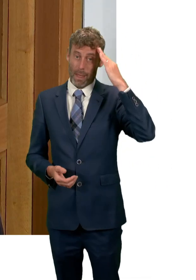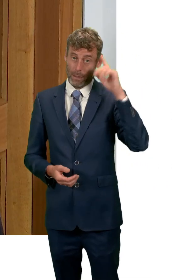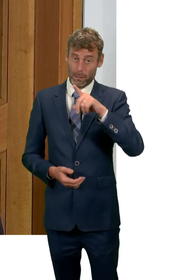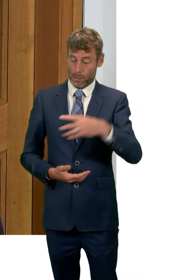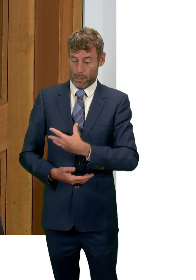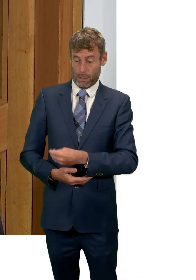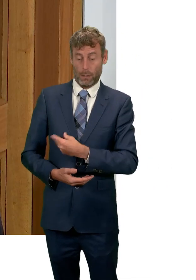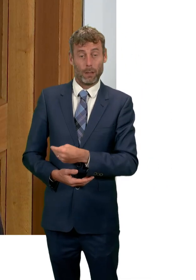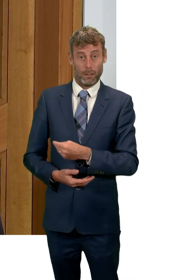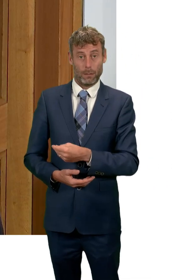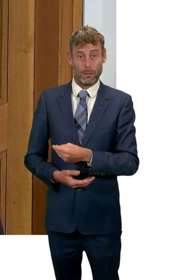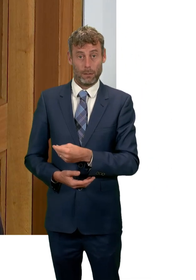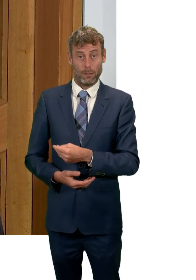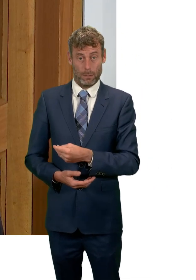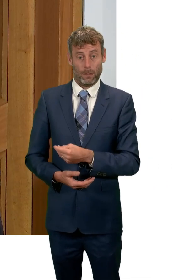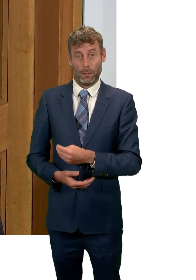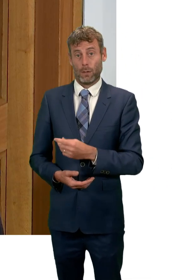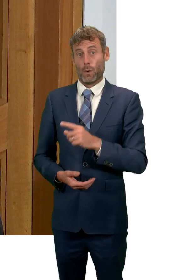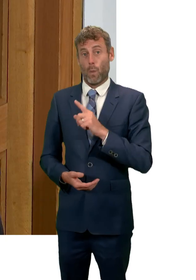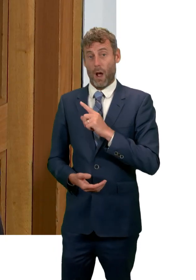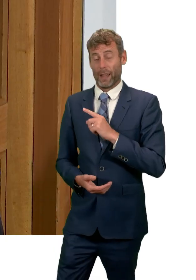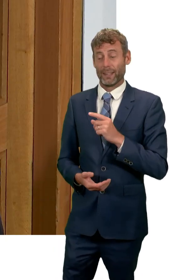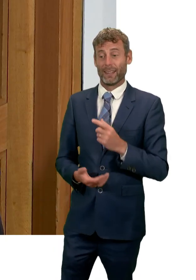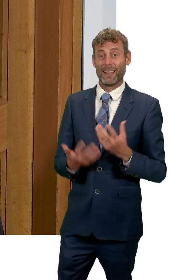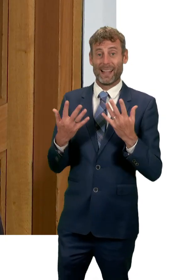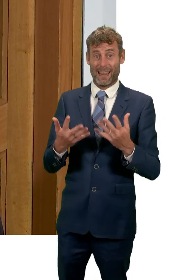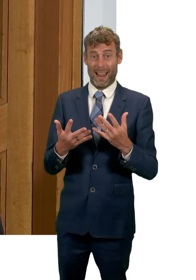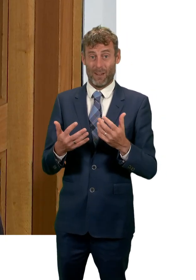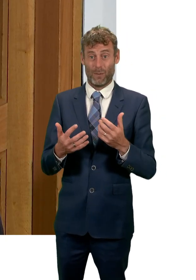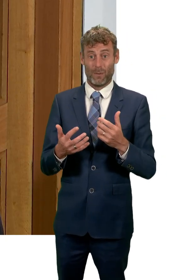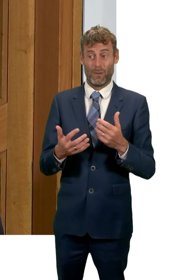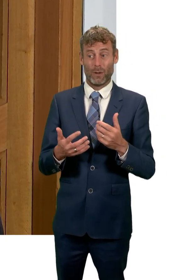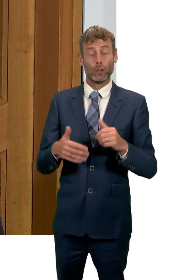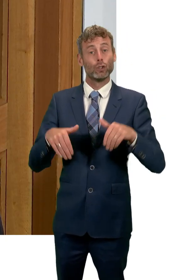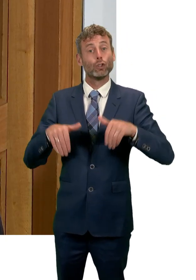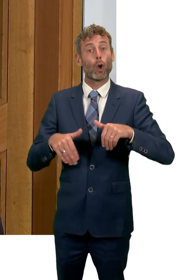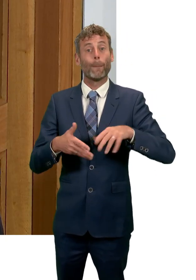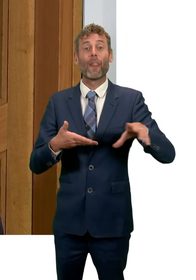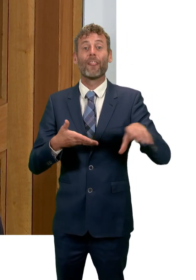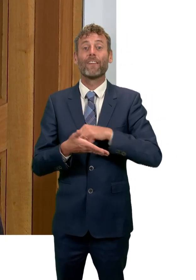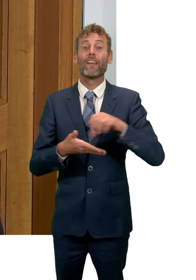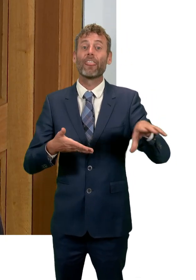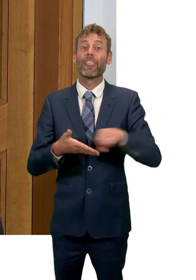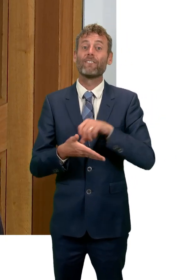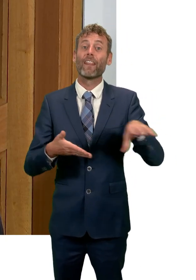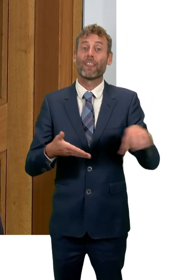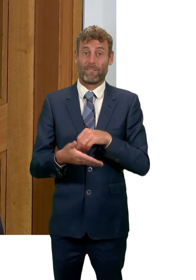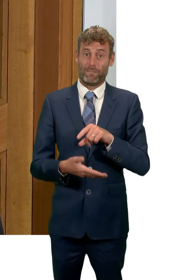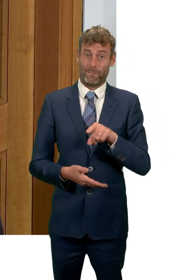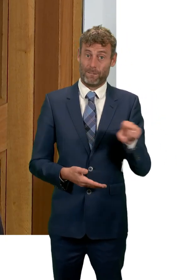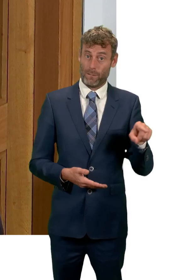the baby formula is one of the top 10 products that are stolen from supermarkets, and there are some practices that